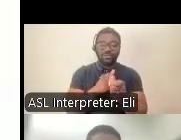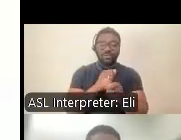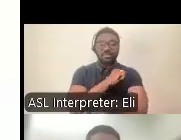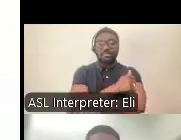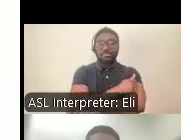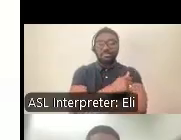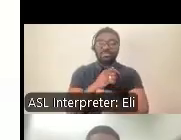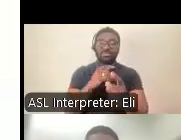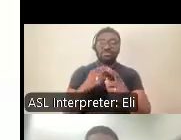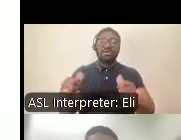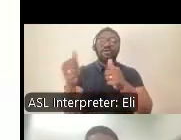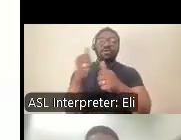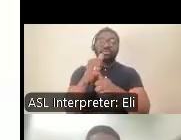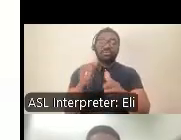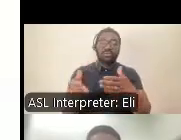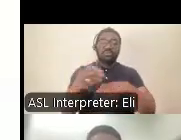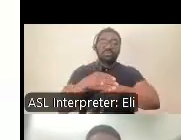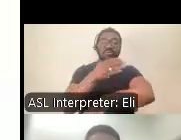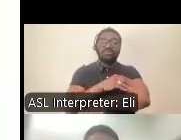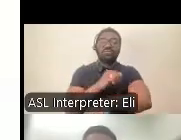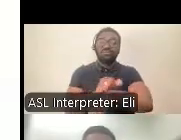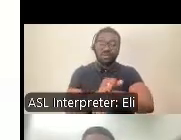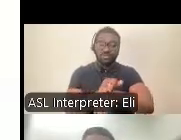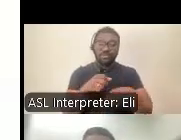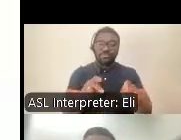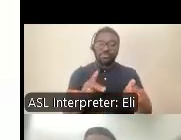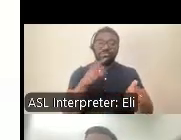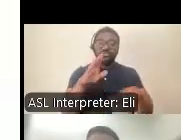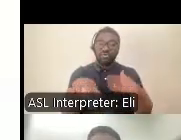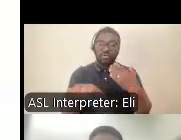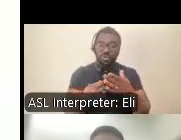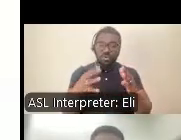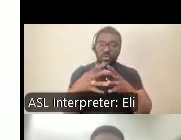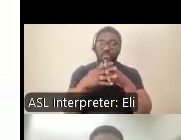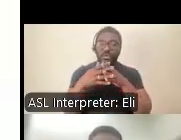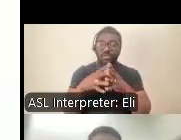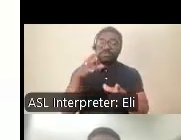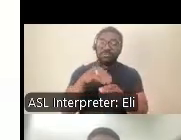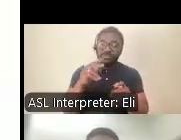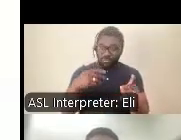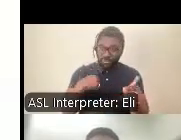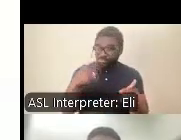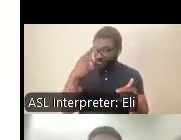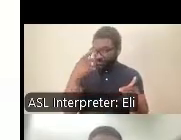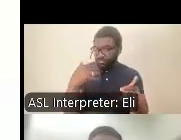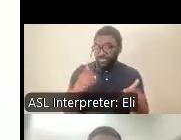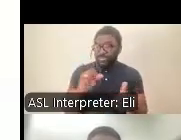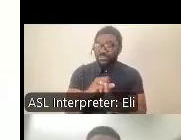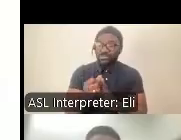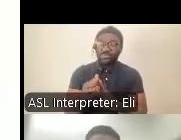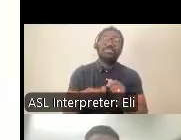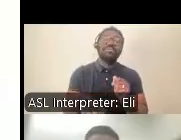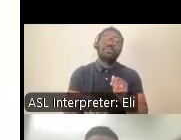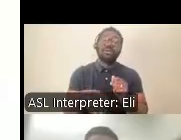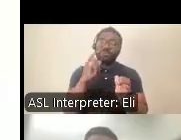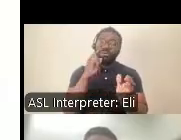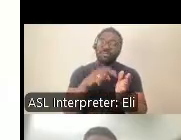improve job opportunities and economic growth for all Americans, including those with mental health conditions. Recognizing employment as a